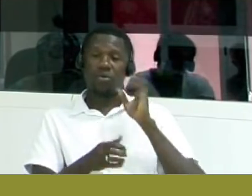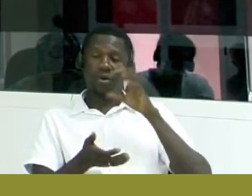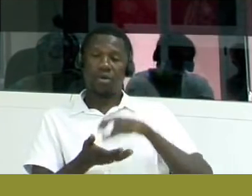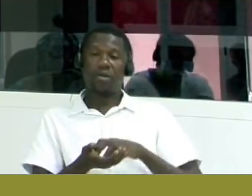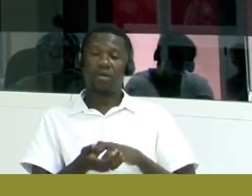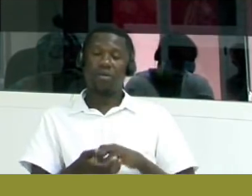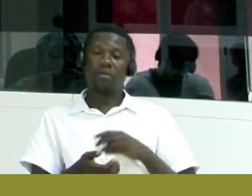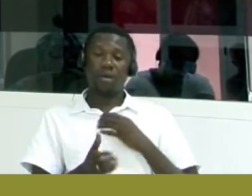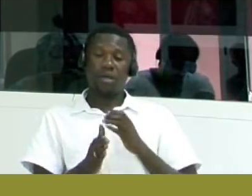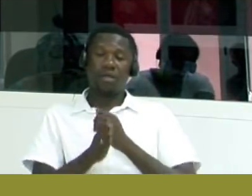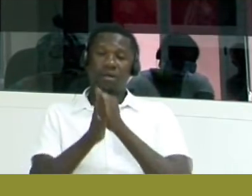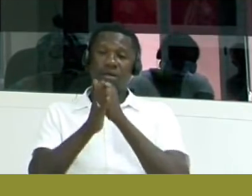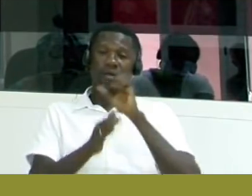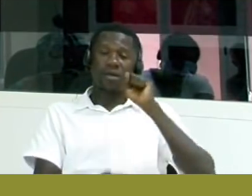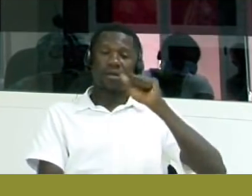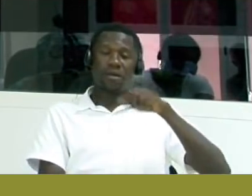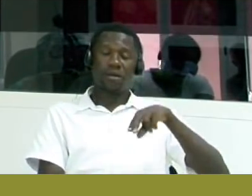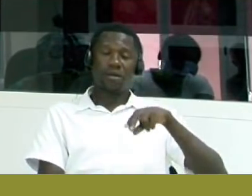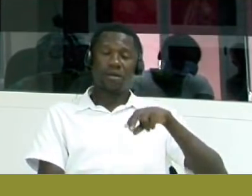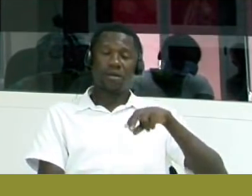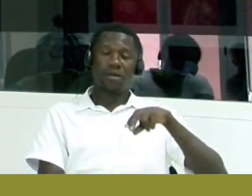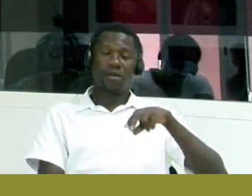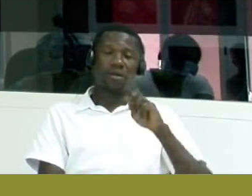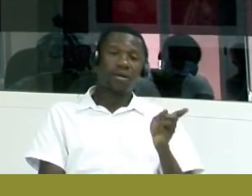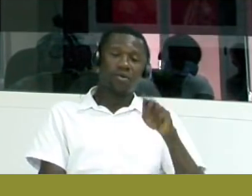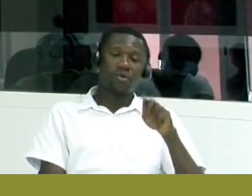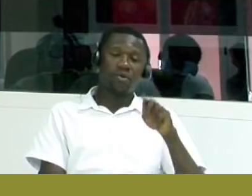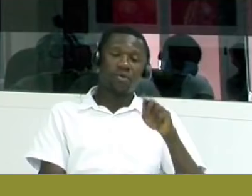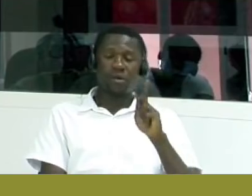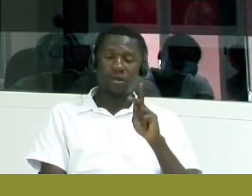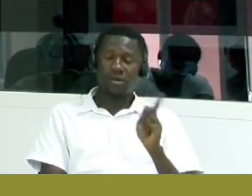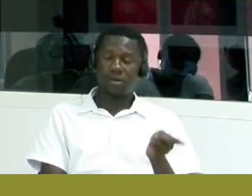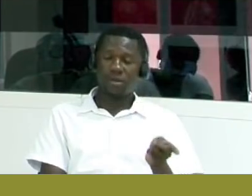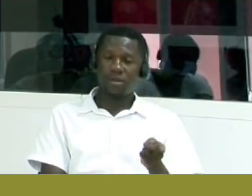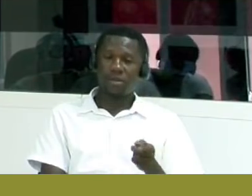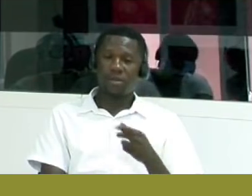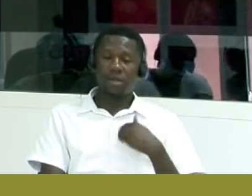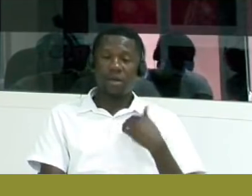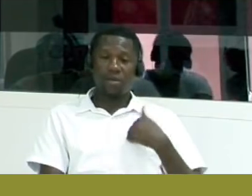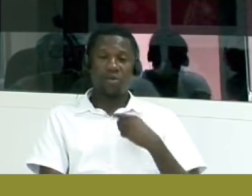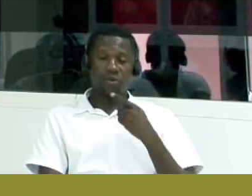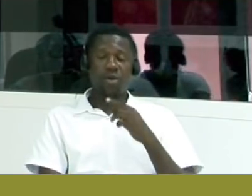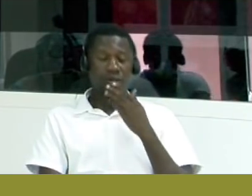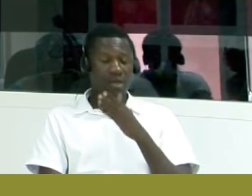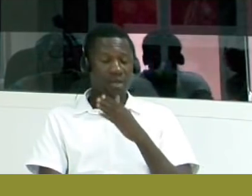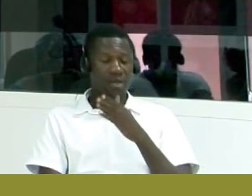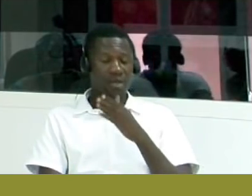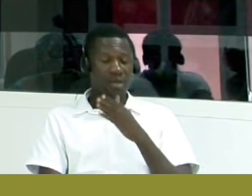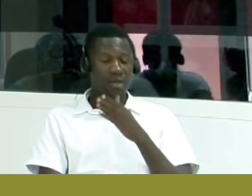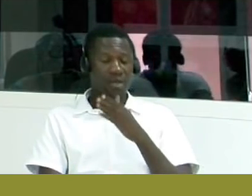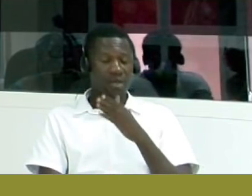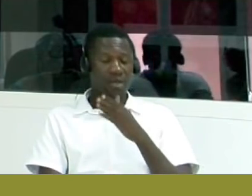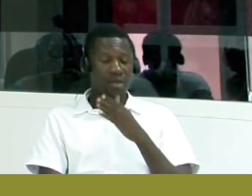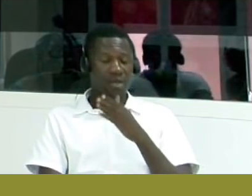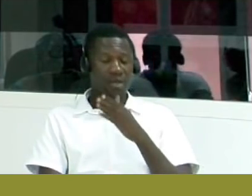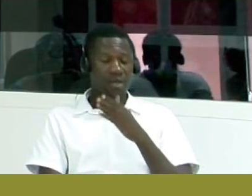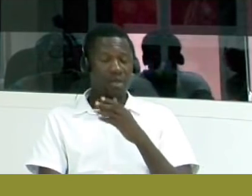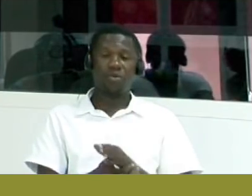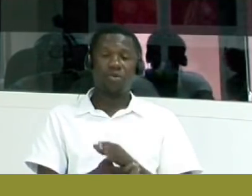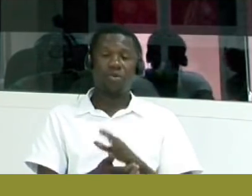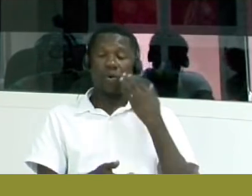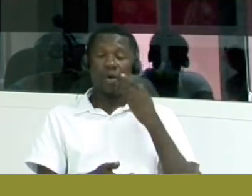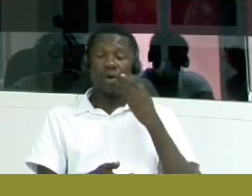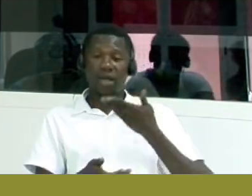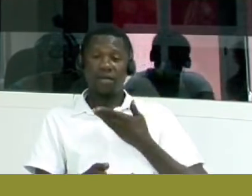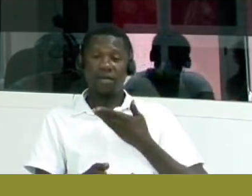saying there are people who undoubtedly are not saying the truth. Because once I got that information from Tamsir,